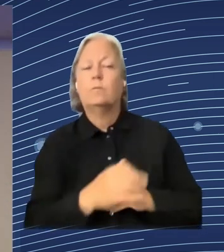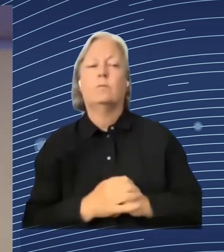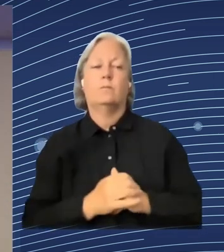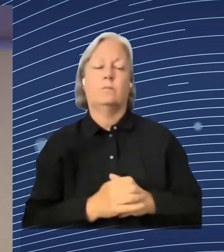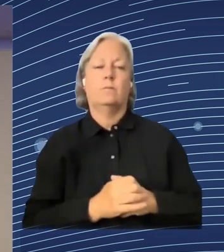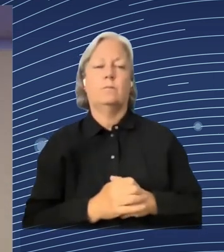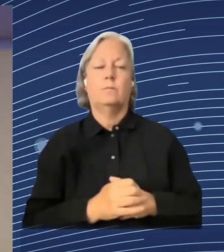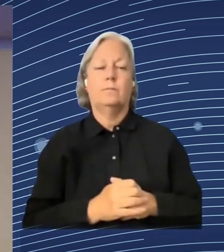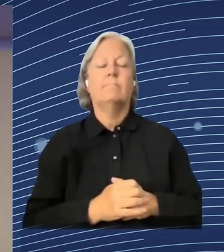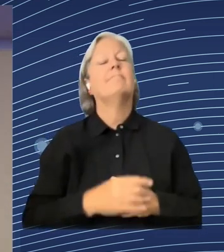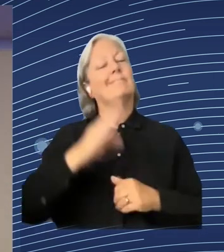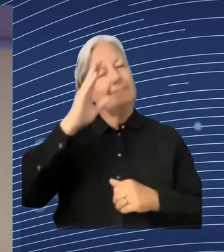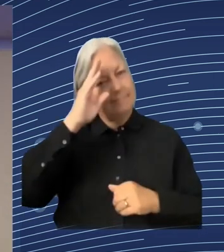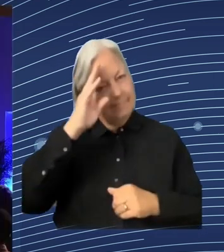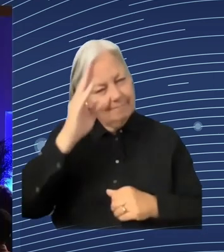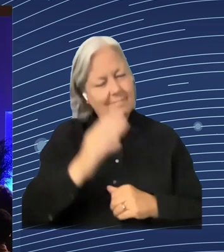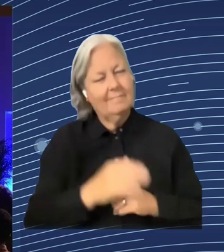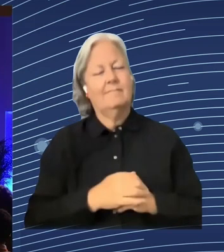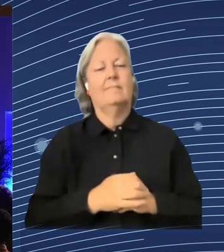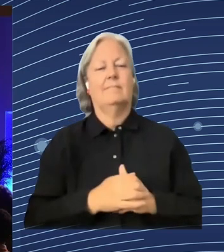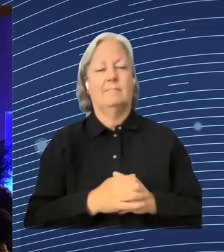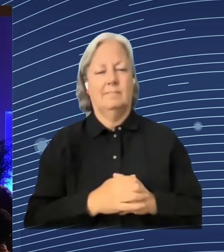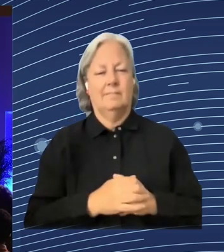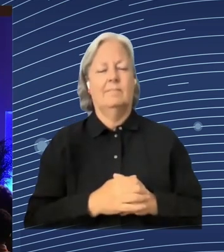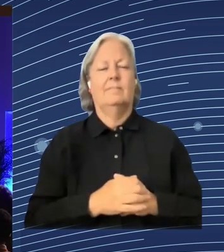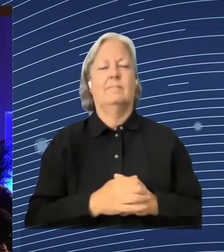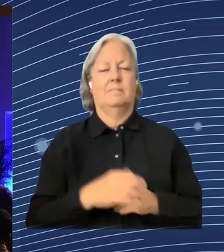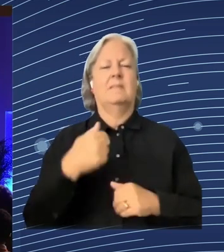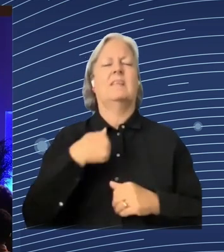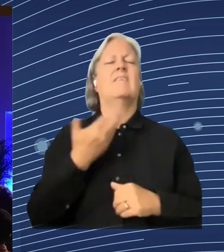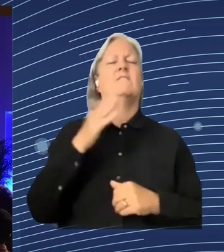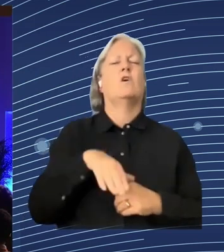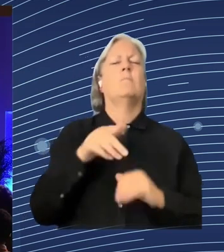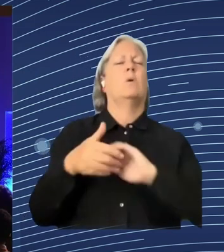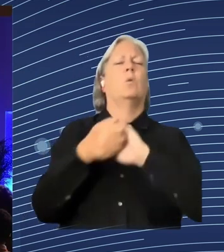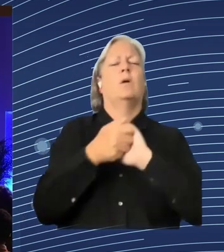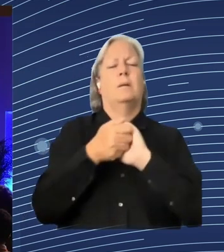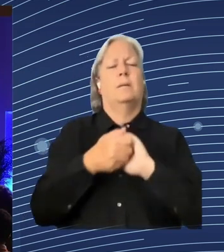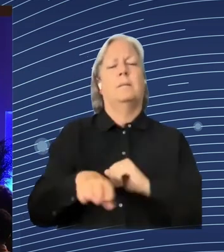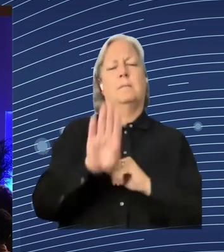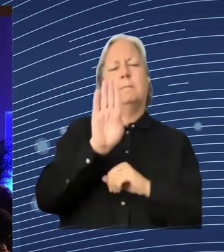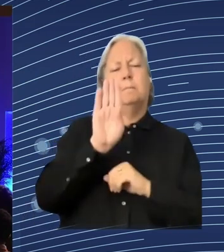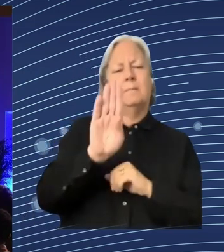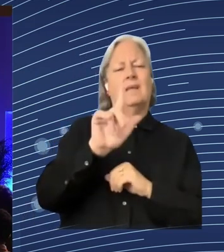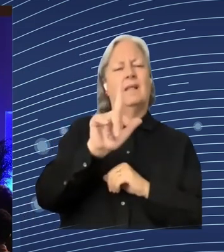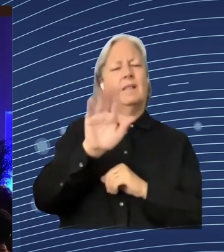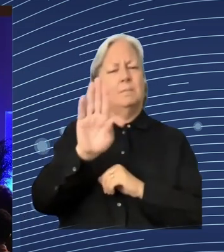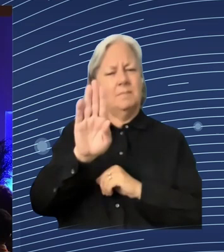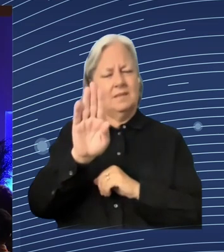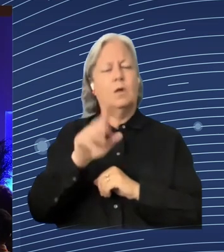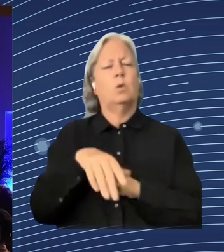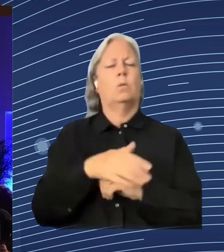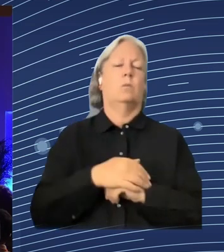Hi, I'm Stefan Cholia from VUB. Welcome. Thanks. Again, a question about the algorithms. Are they open